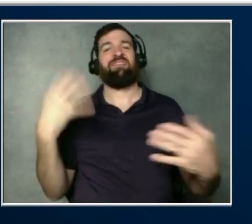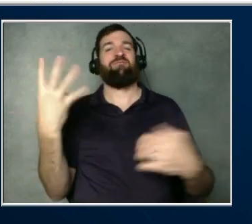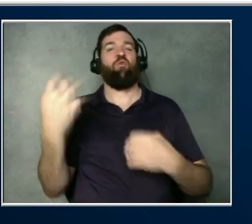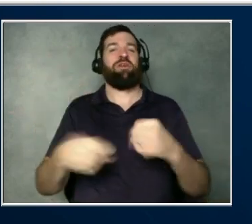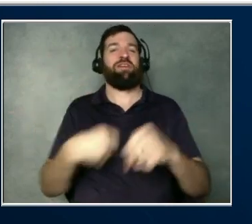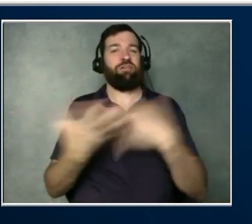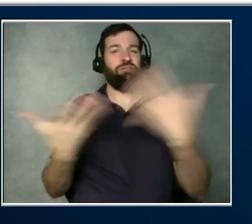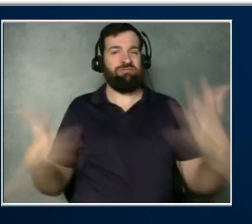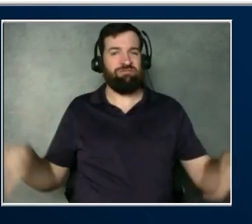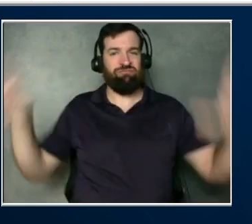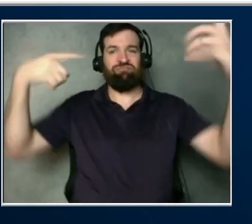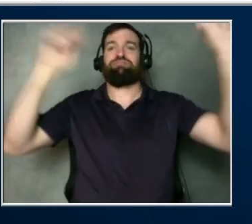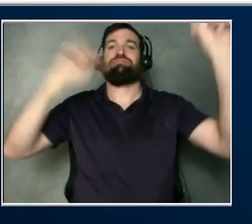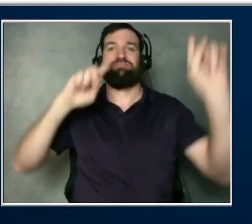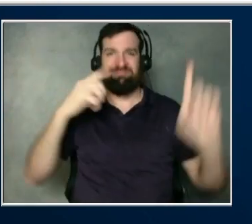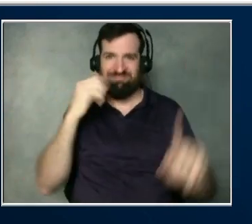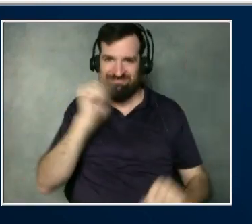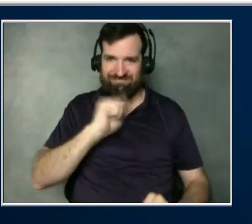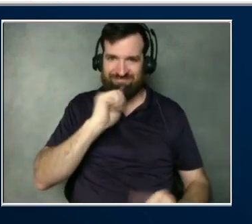Yeah,